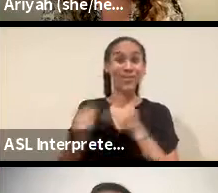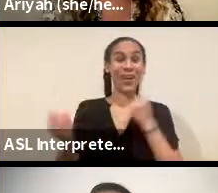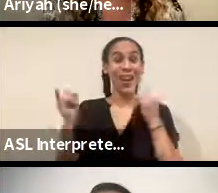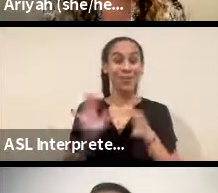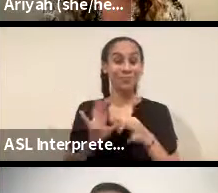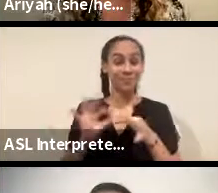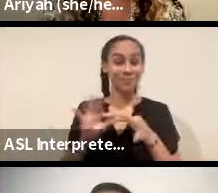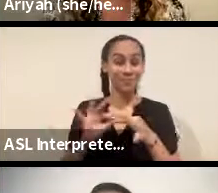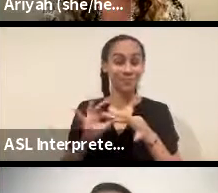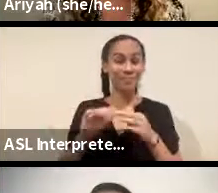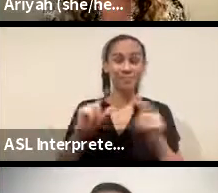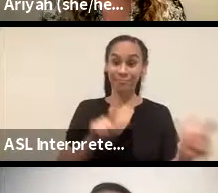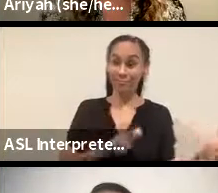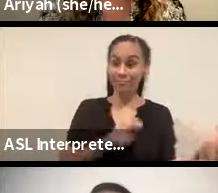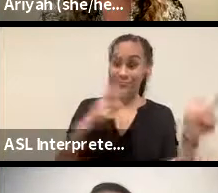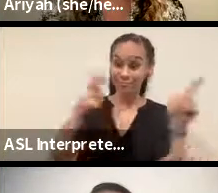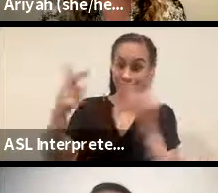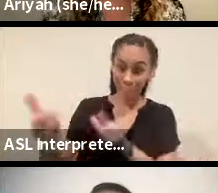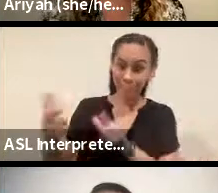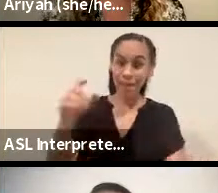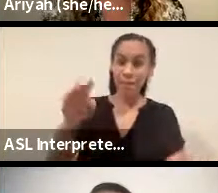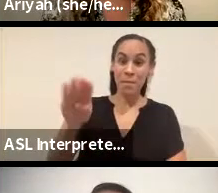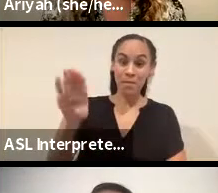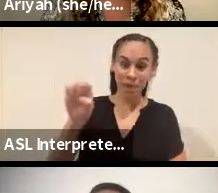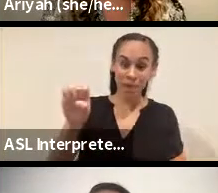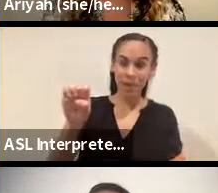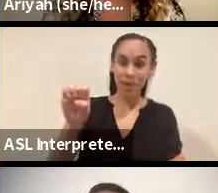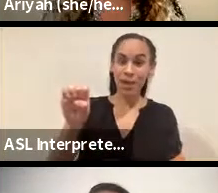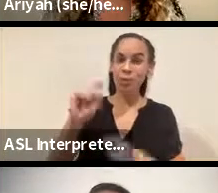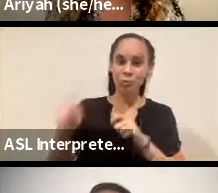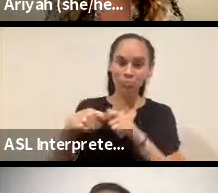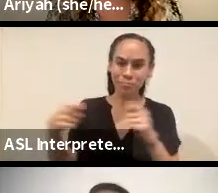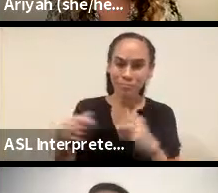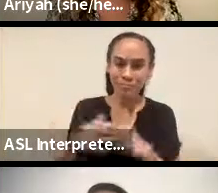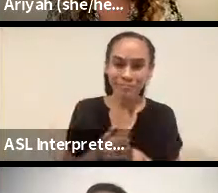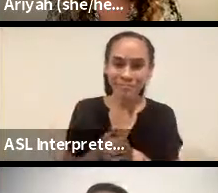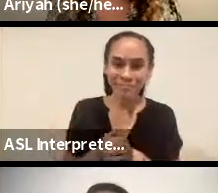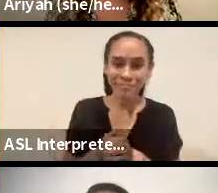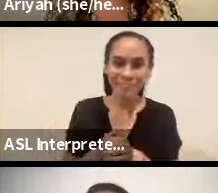then turn the floor to Melinda to officially wind down?